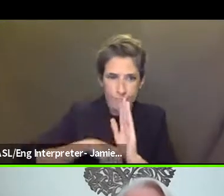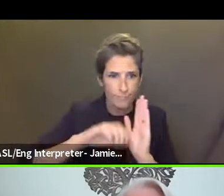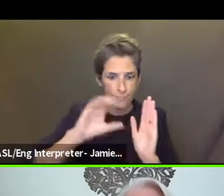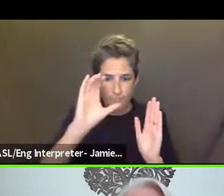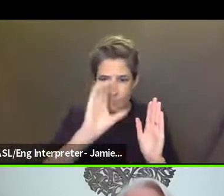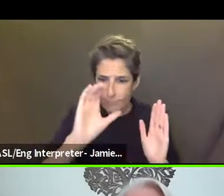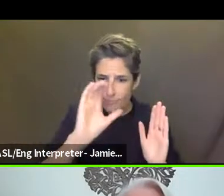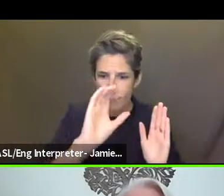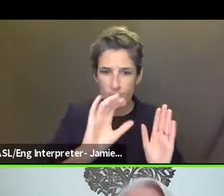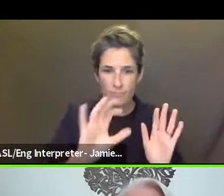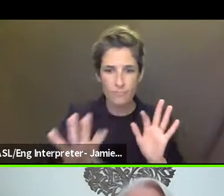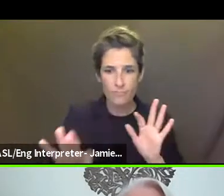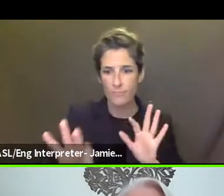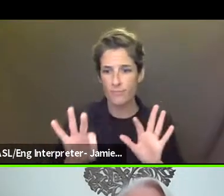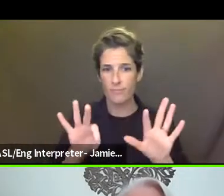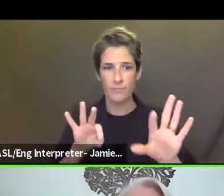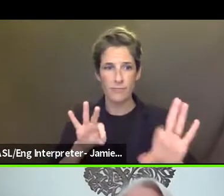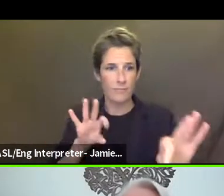and